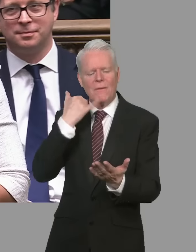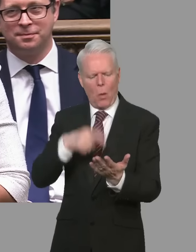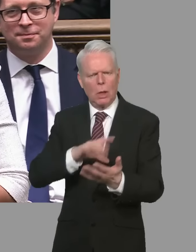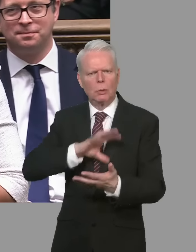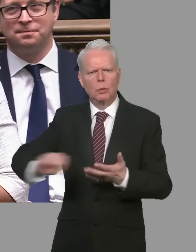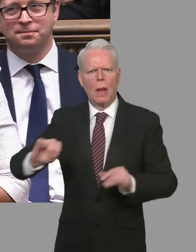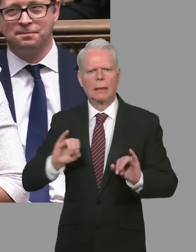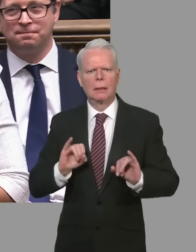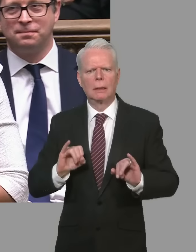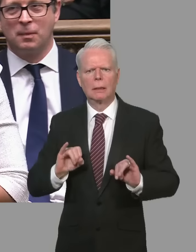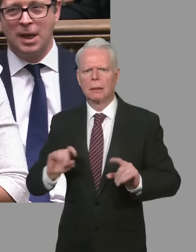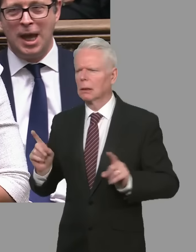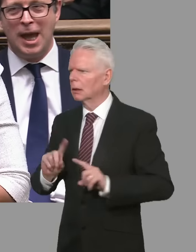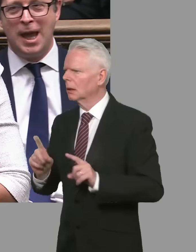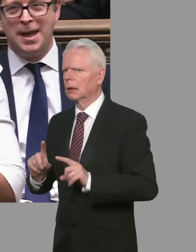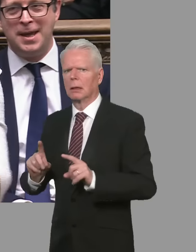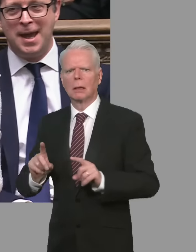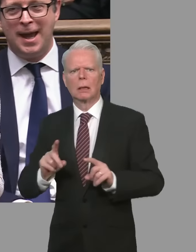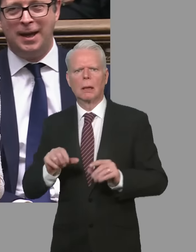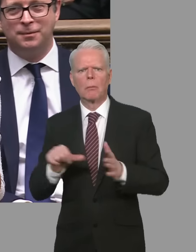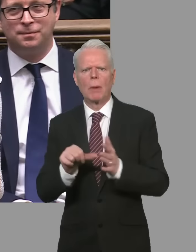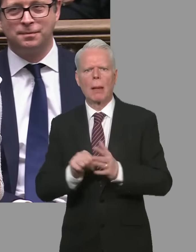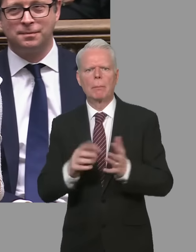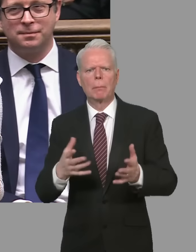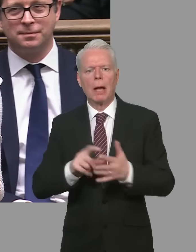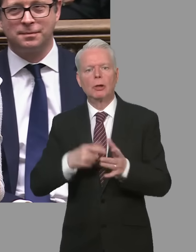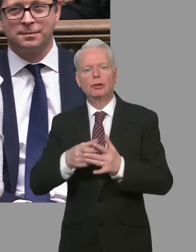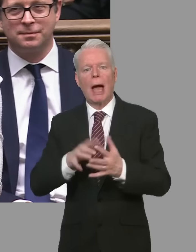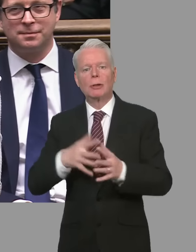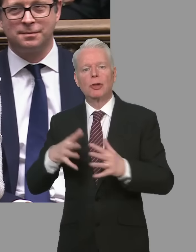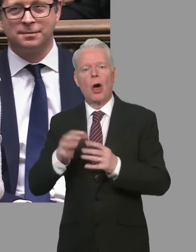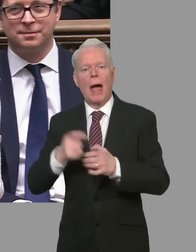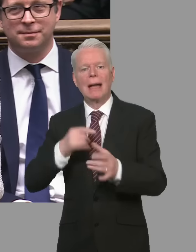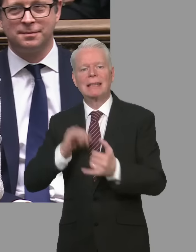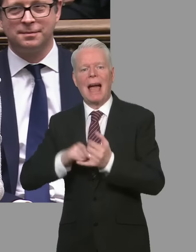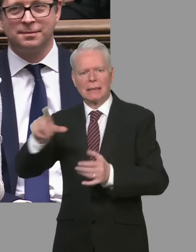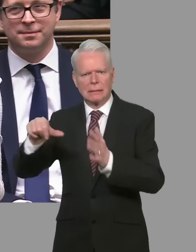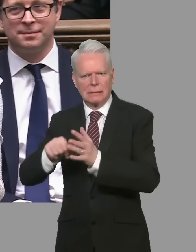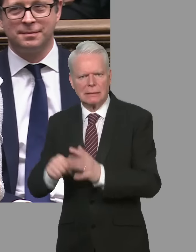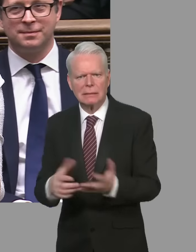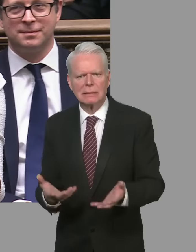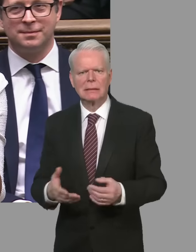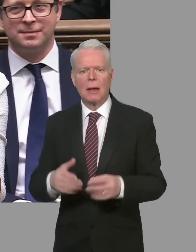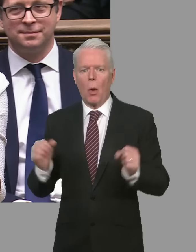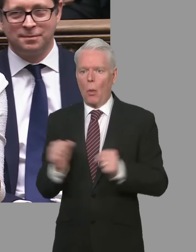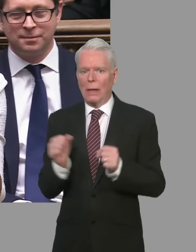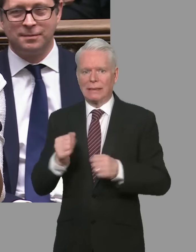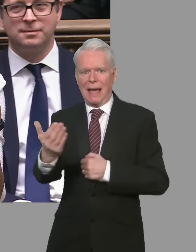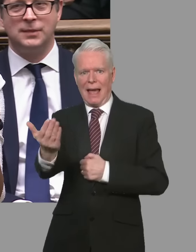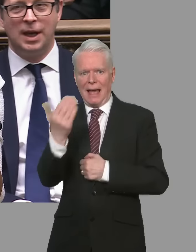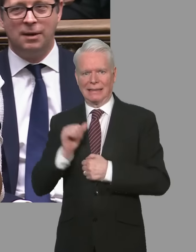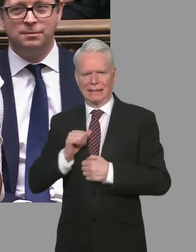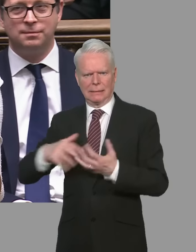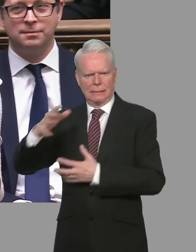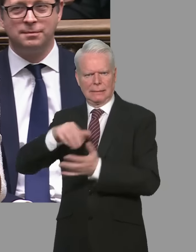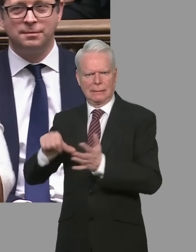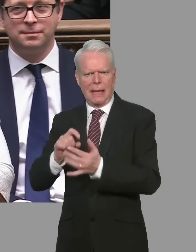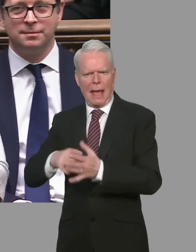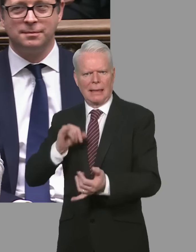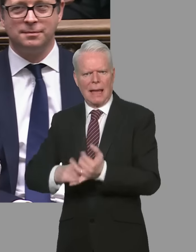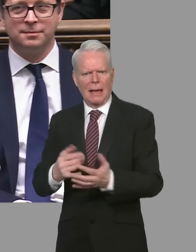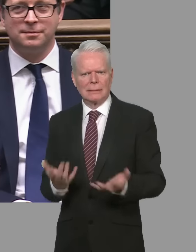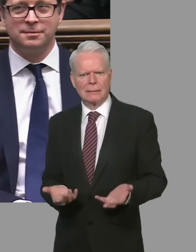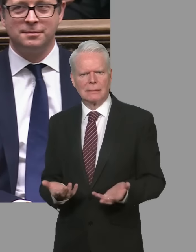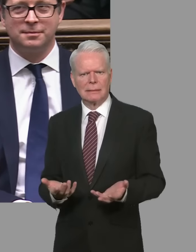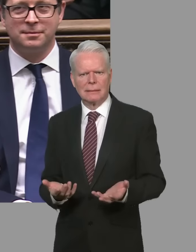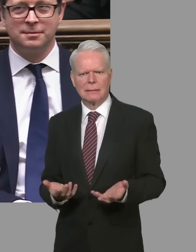heat 1.6 million homes. That is enough to power Norfolk, Suffolk and Essex put together.